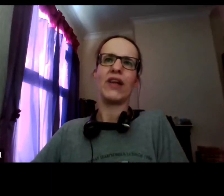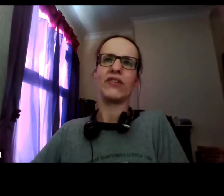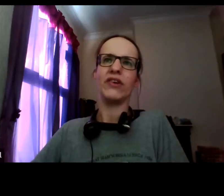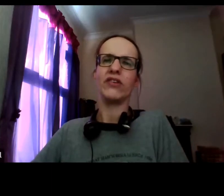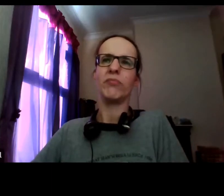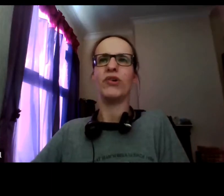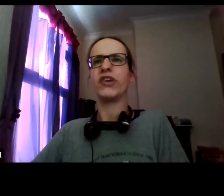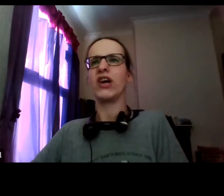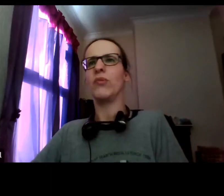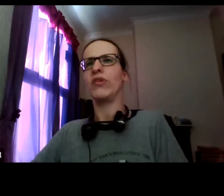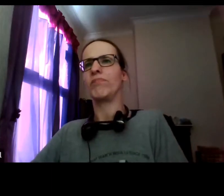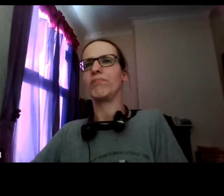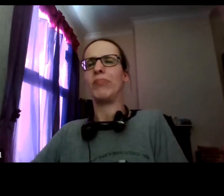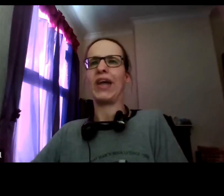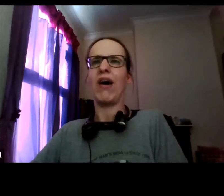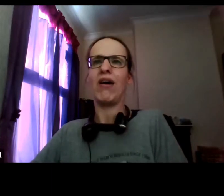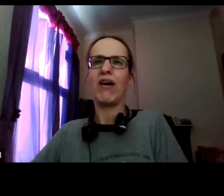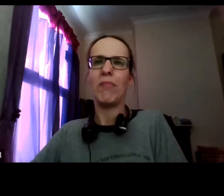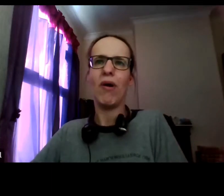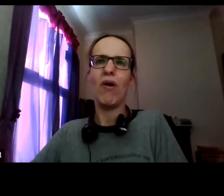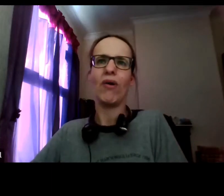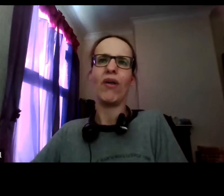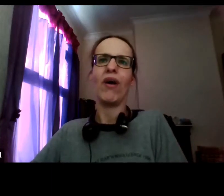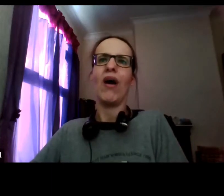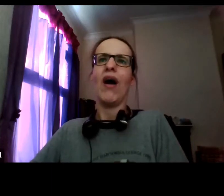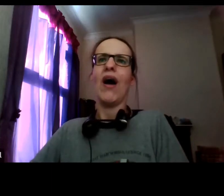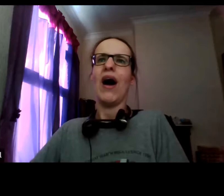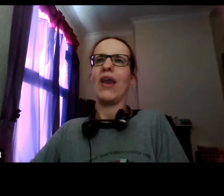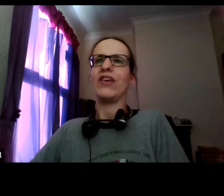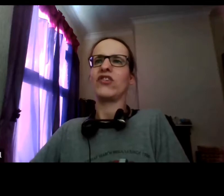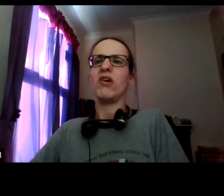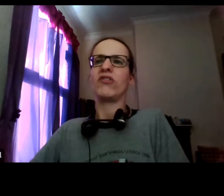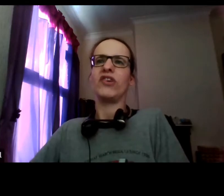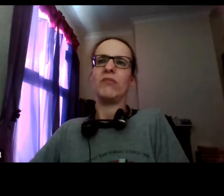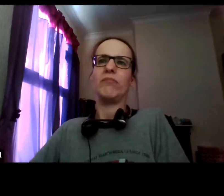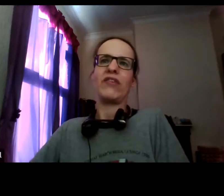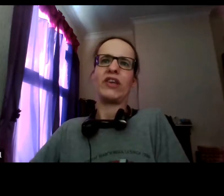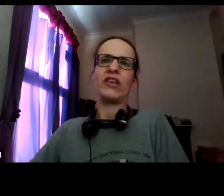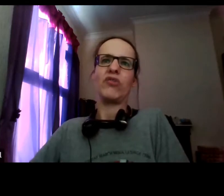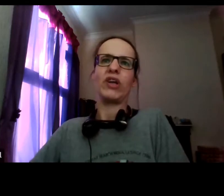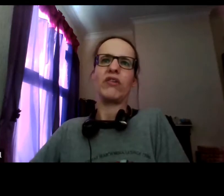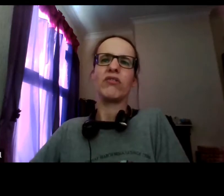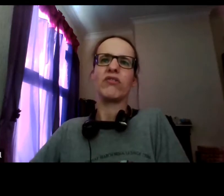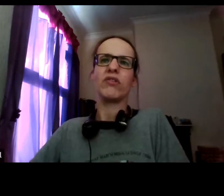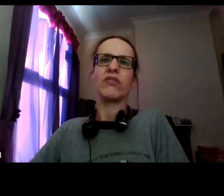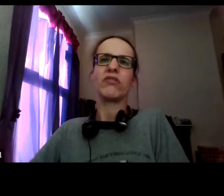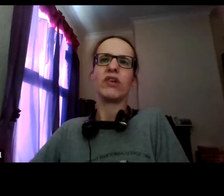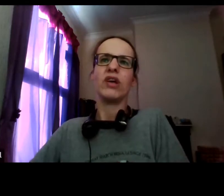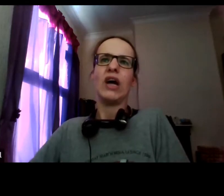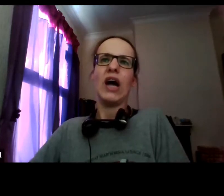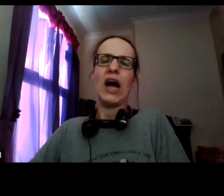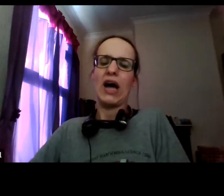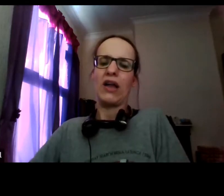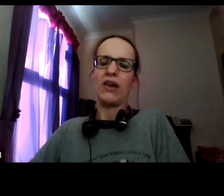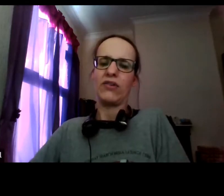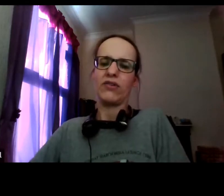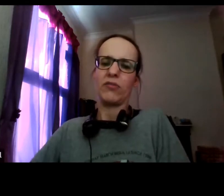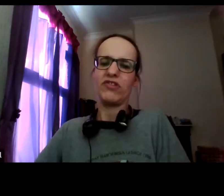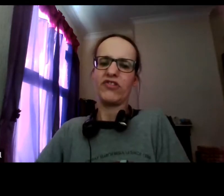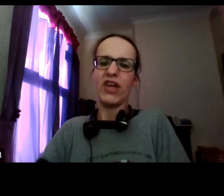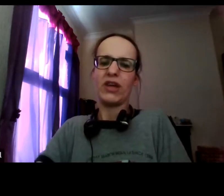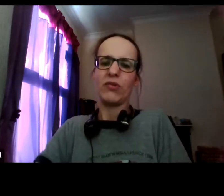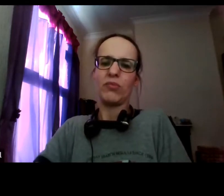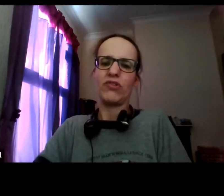writing letters, putting up with being hung up on, and HMRC basically talking nonsense. And